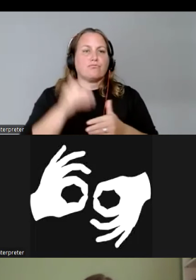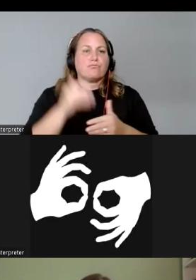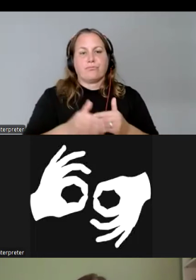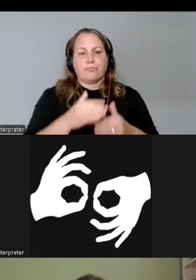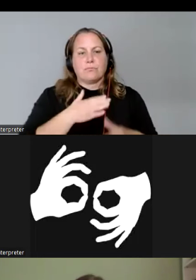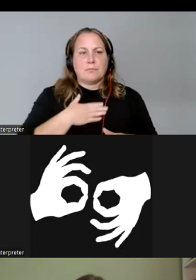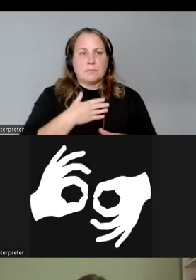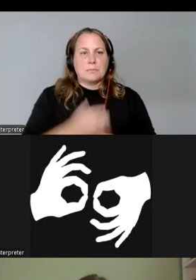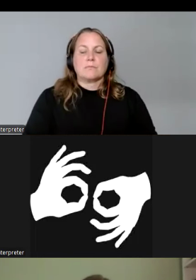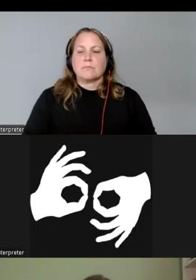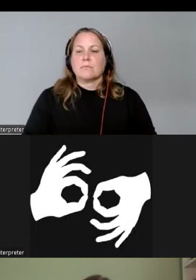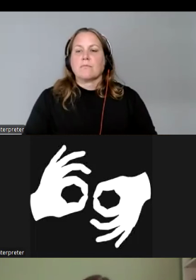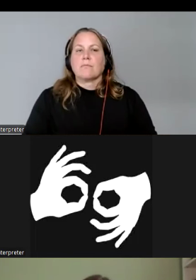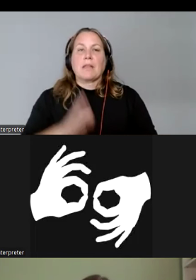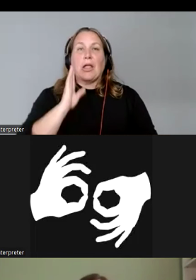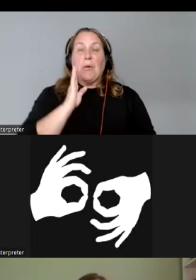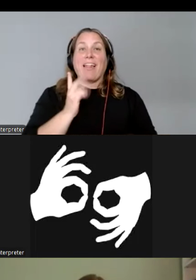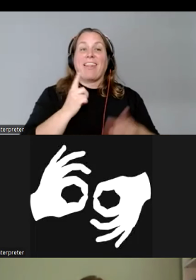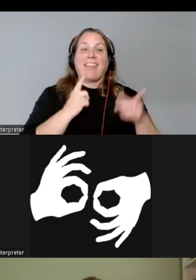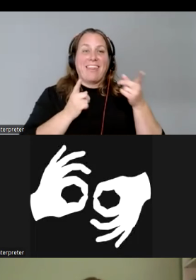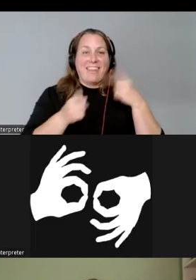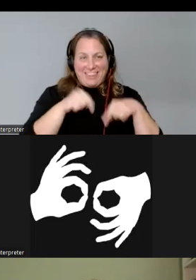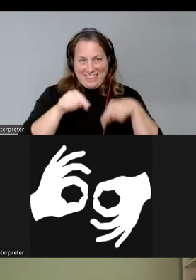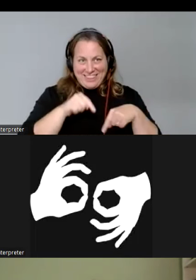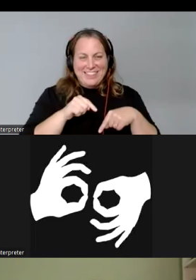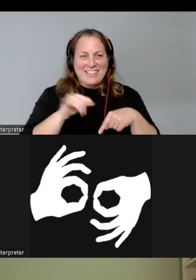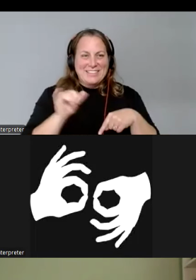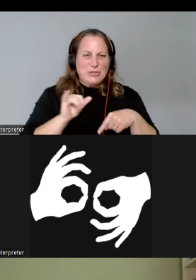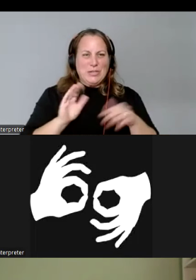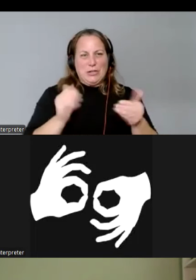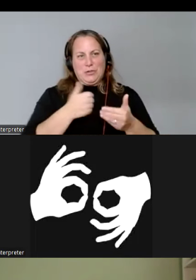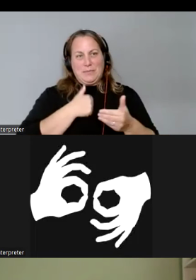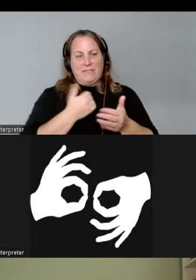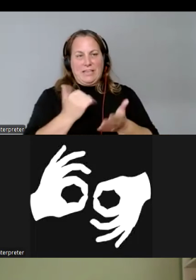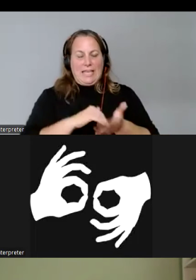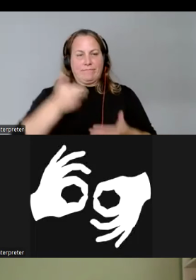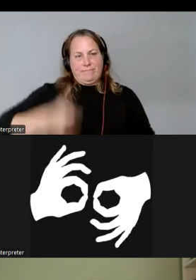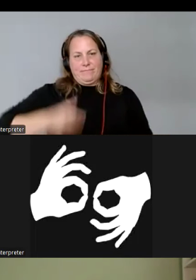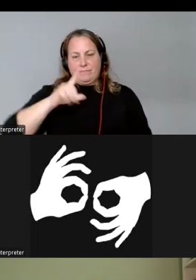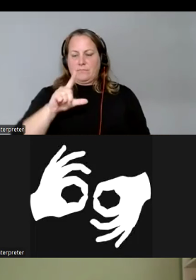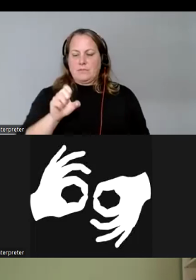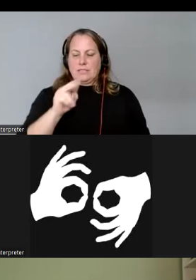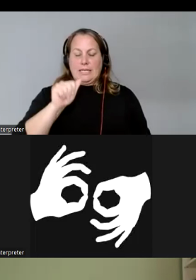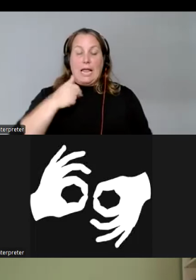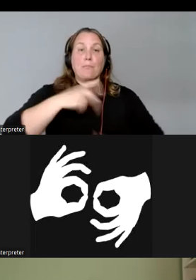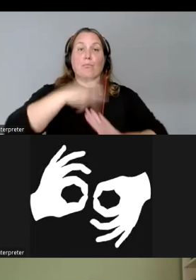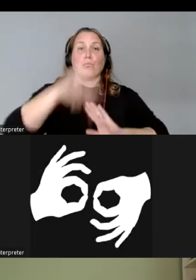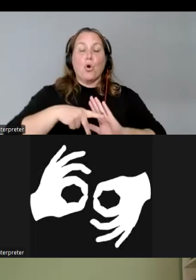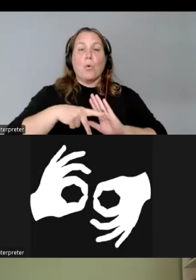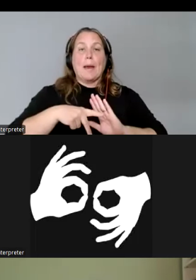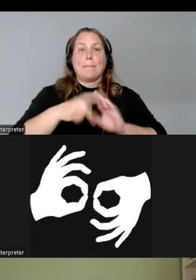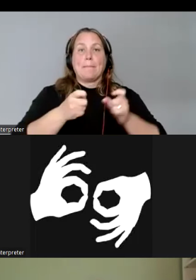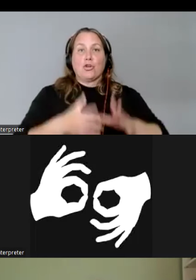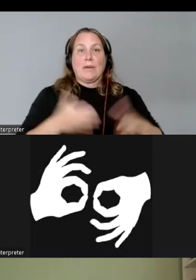I guess I will back up just for a second to reintroduce myself. So my name is Lena. I'm a program manager at TEC